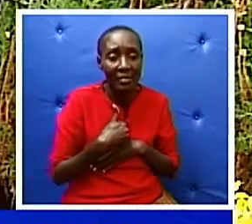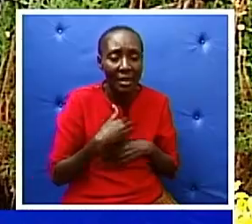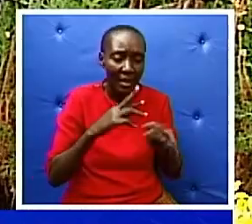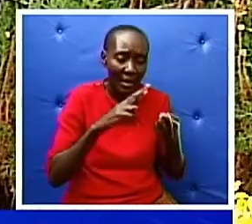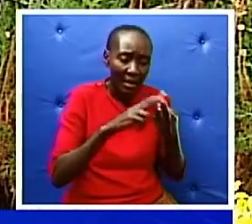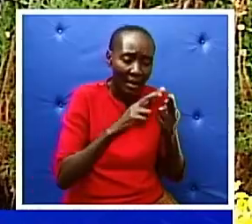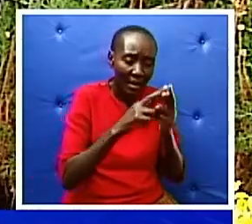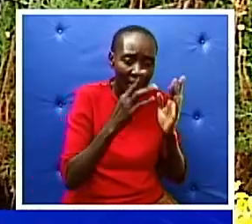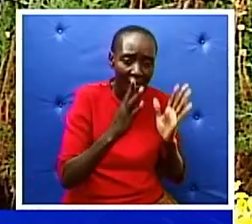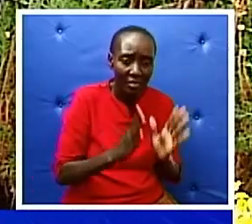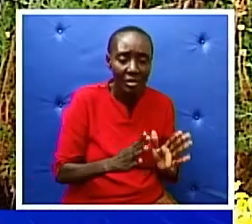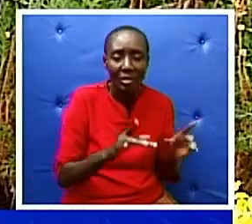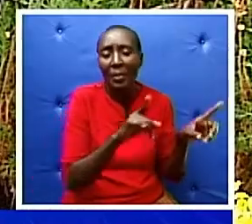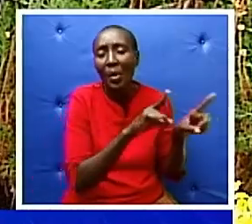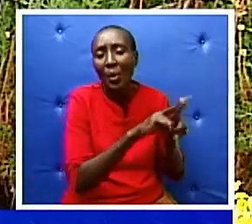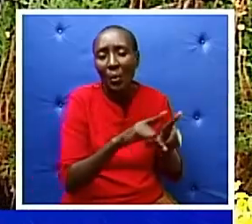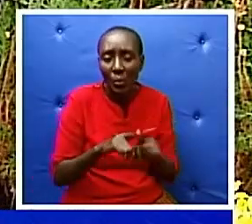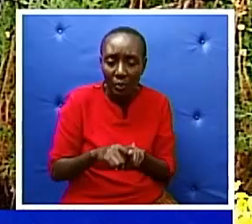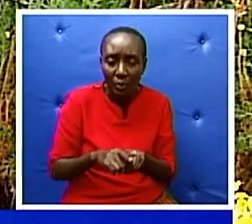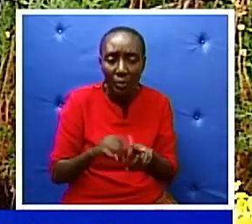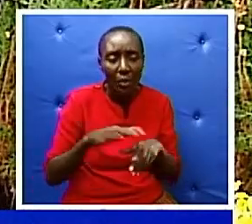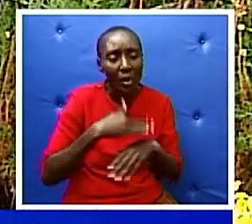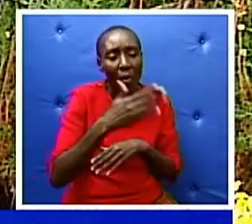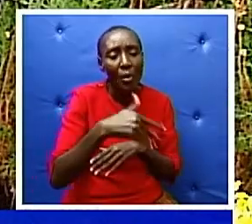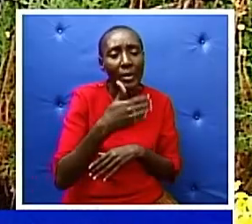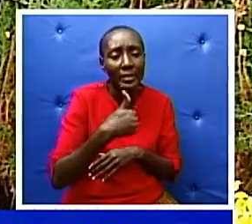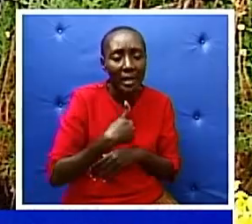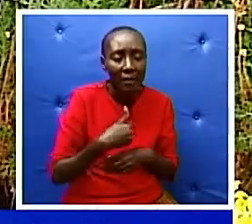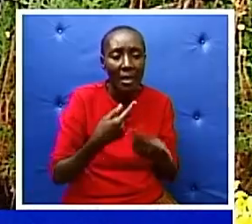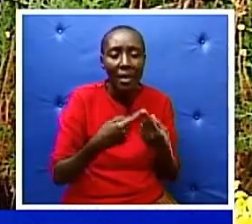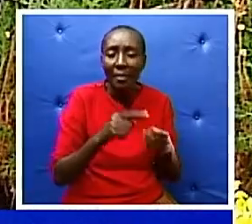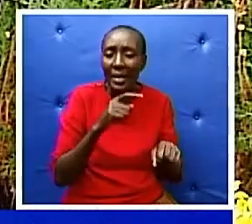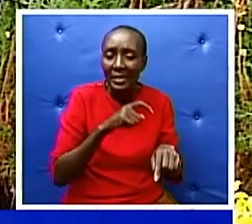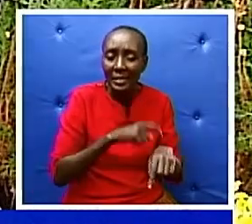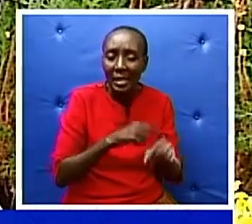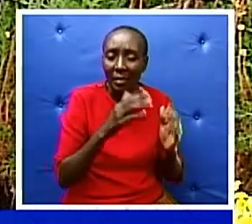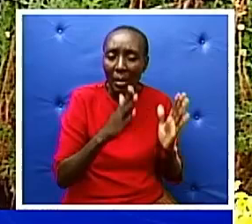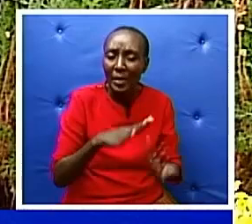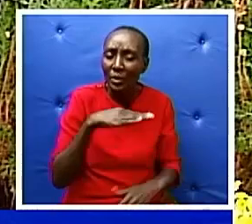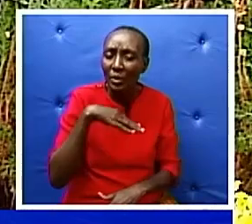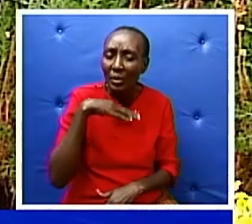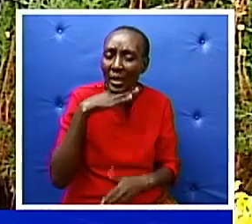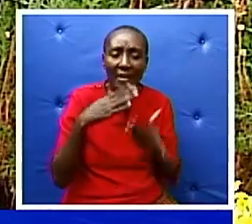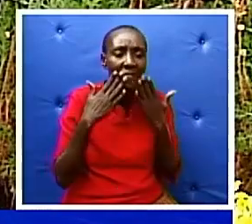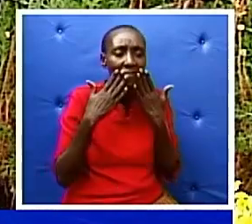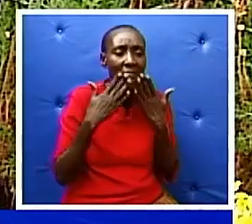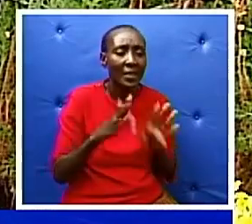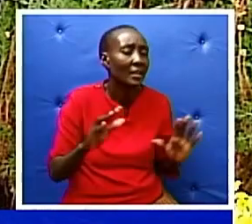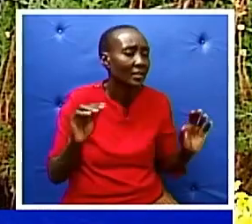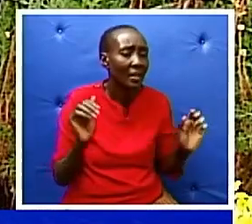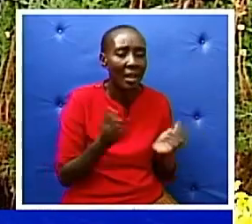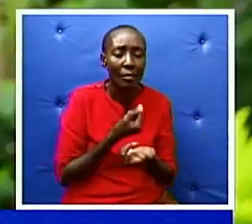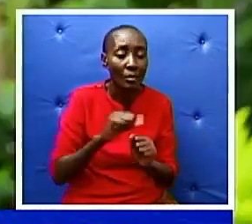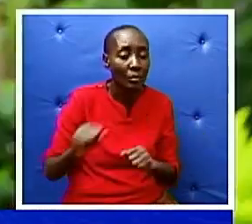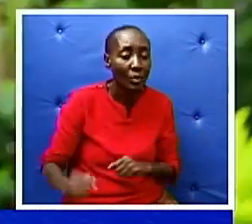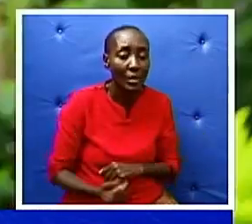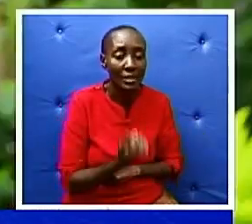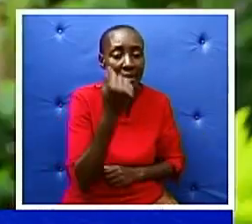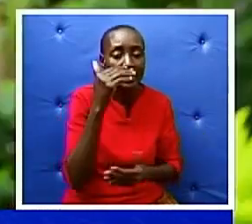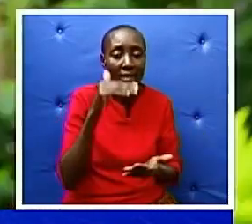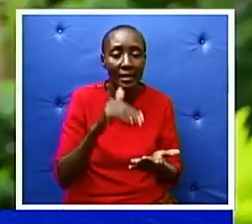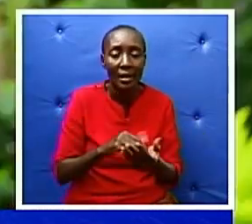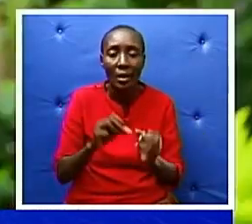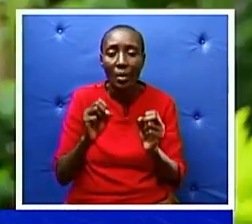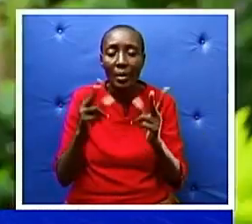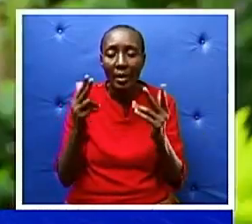Relationships, quote unquote, will come and go, but once a life has ended, it has ended. There's can't nothing. Have it back. Yeah. Okay, we